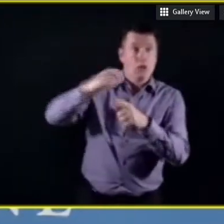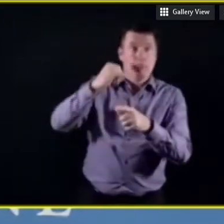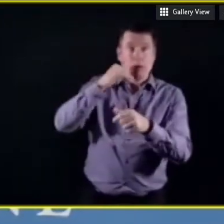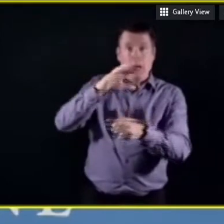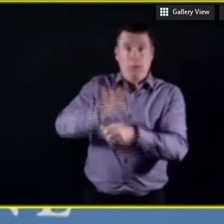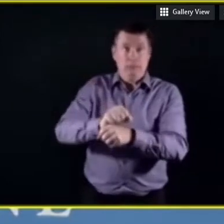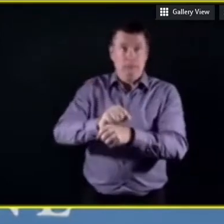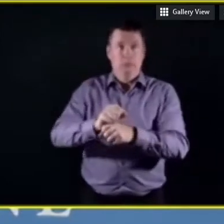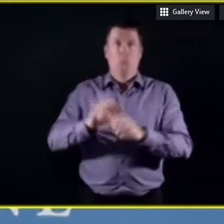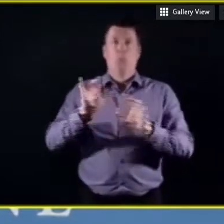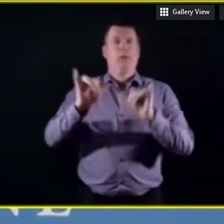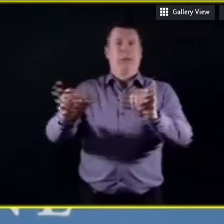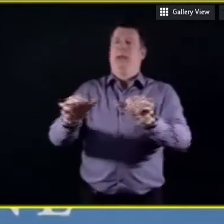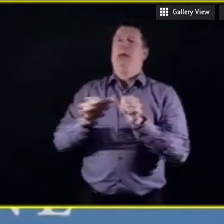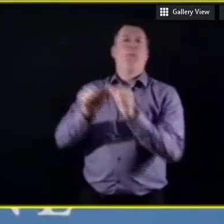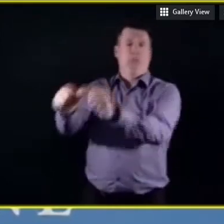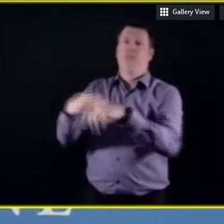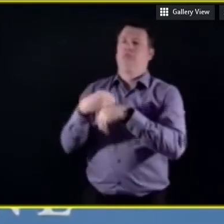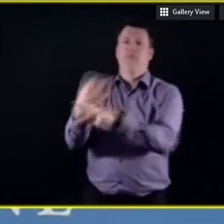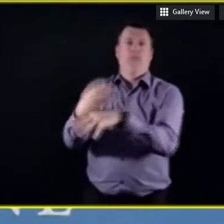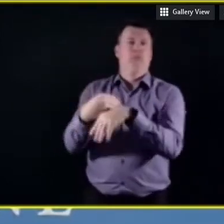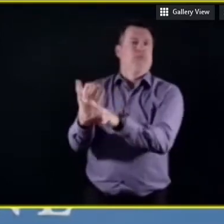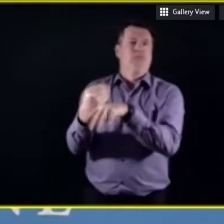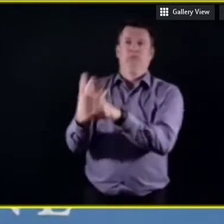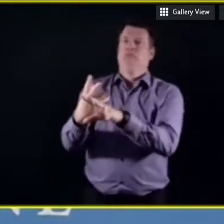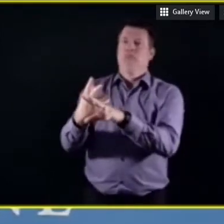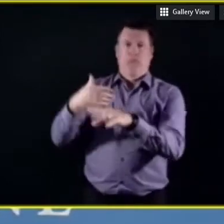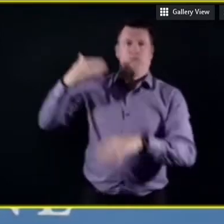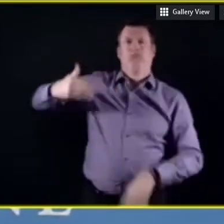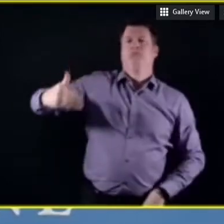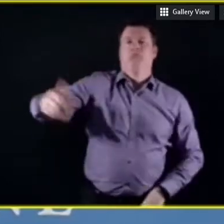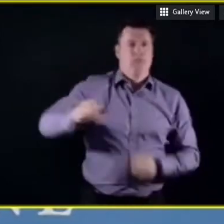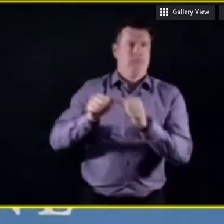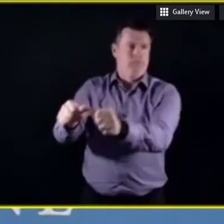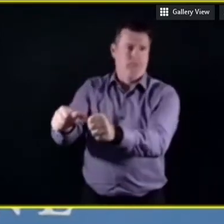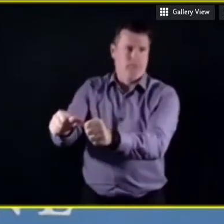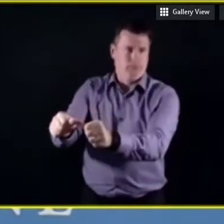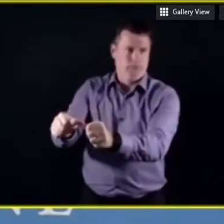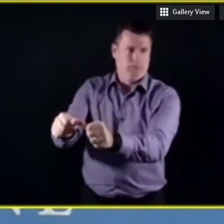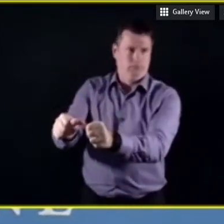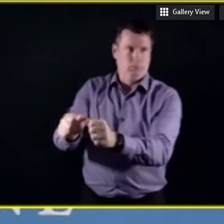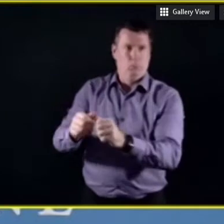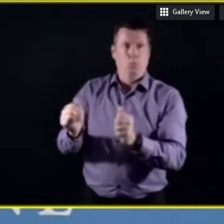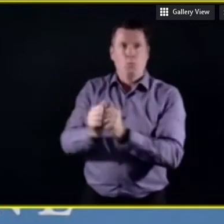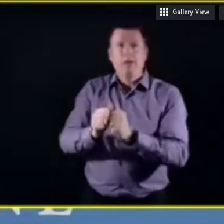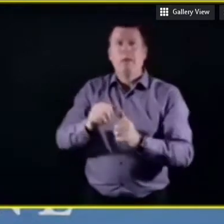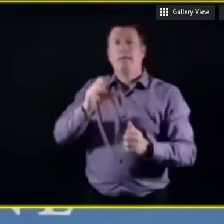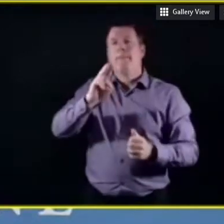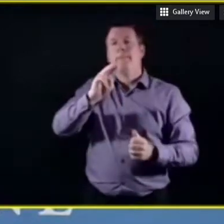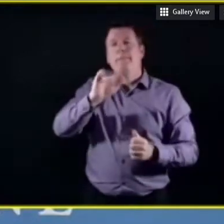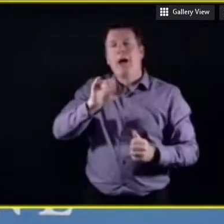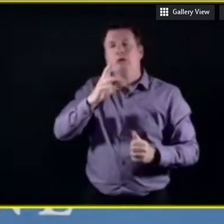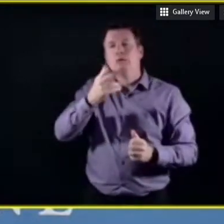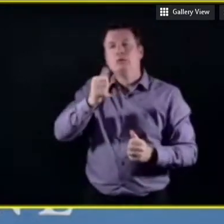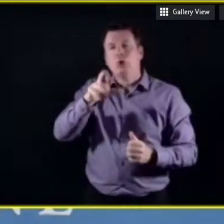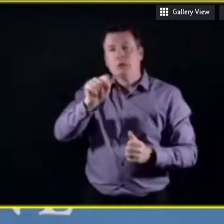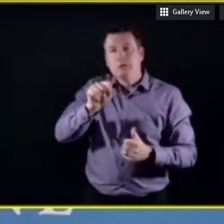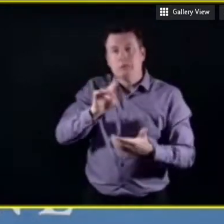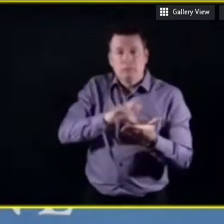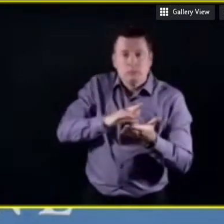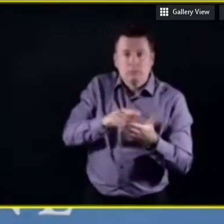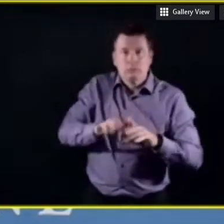through MyChart, our patient portal, for what are called e-visits, where for certain select conditions, which usually have